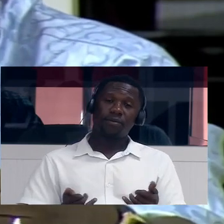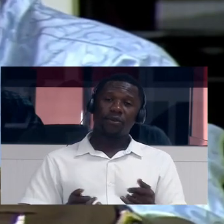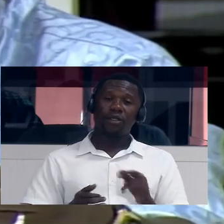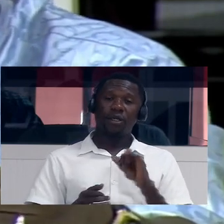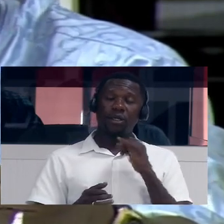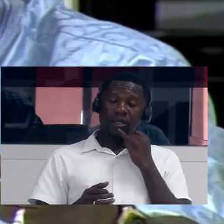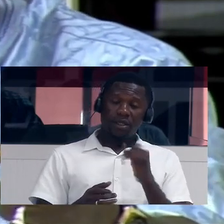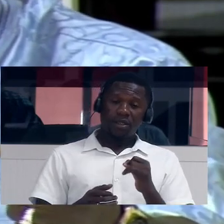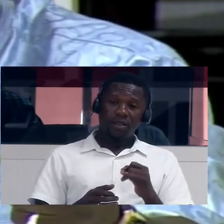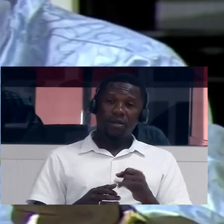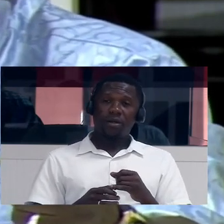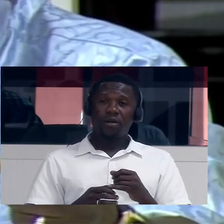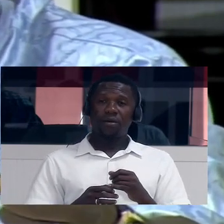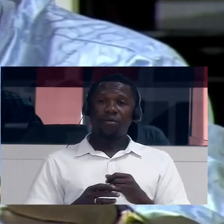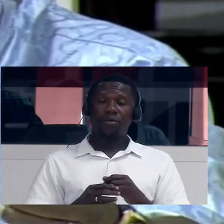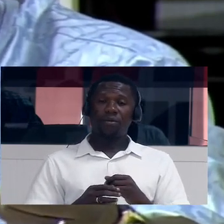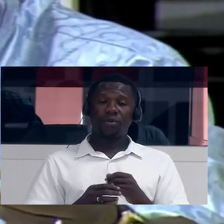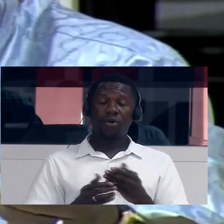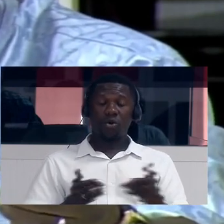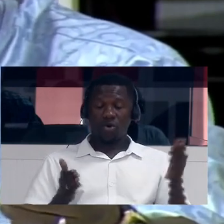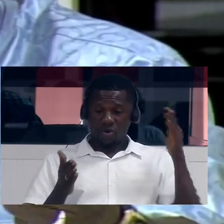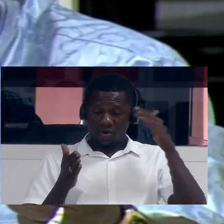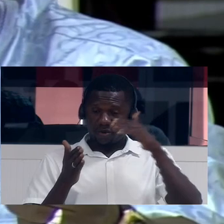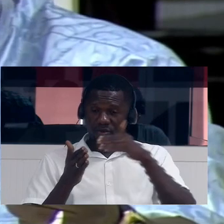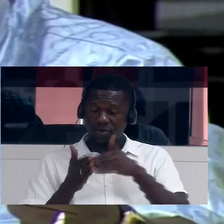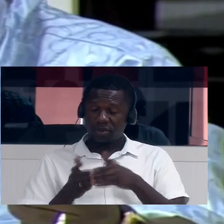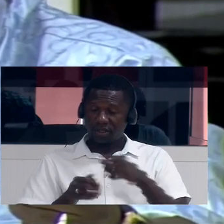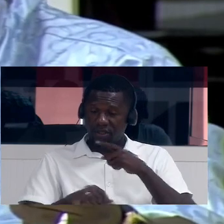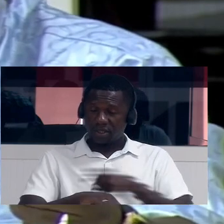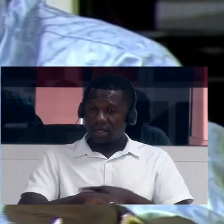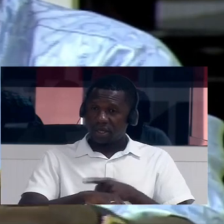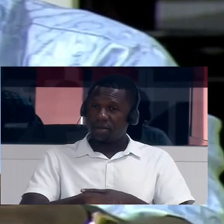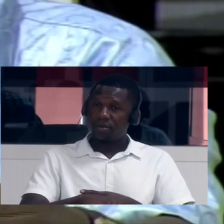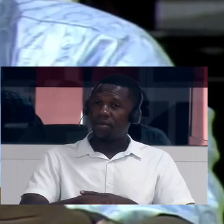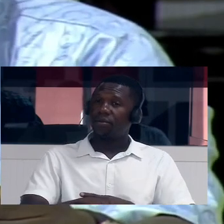is that up until this period,